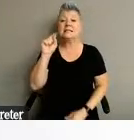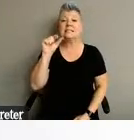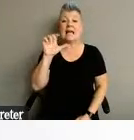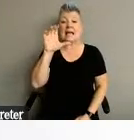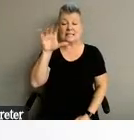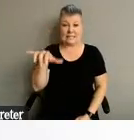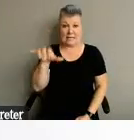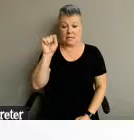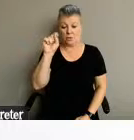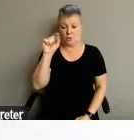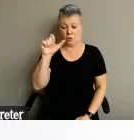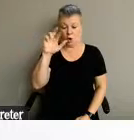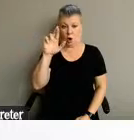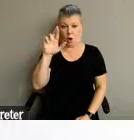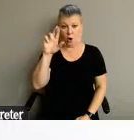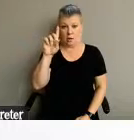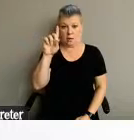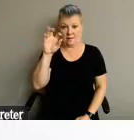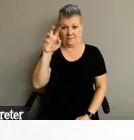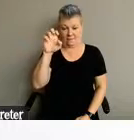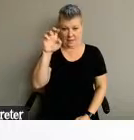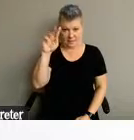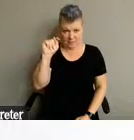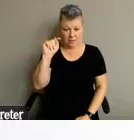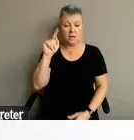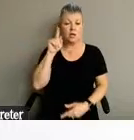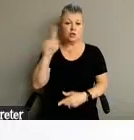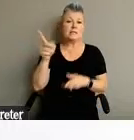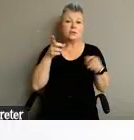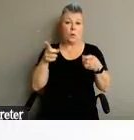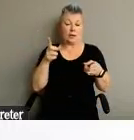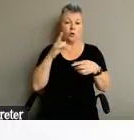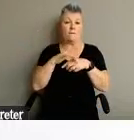Director of Early Childhood Special Education Services.